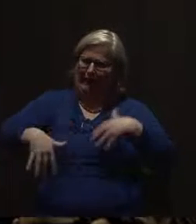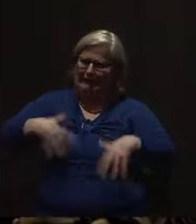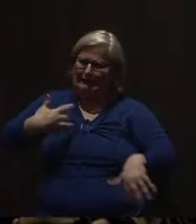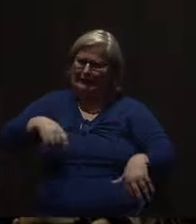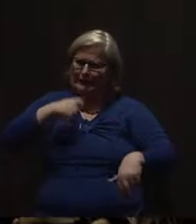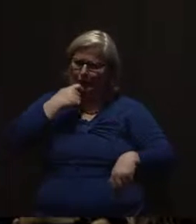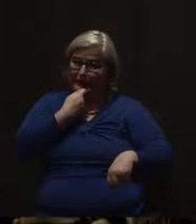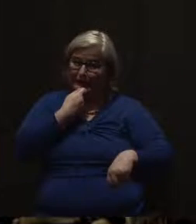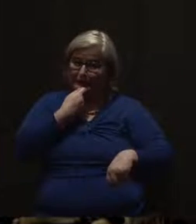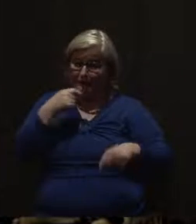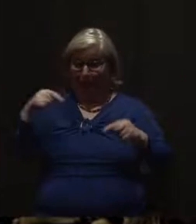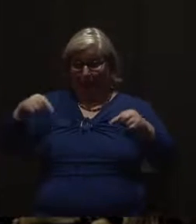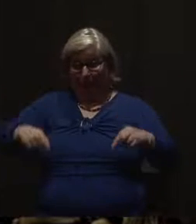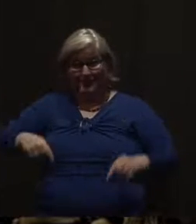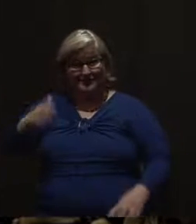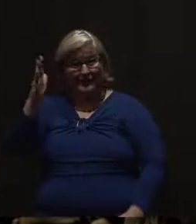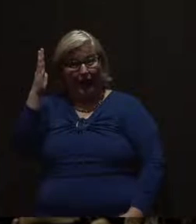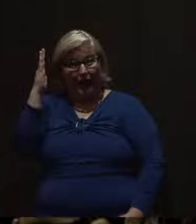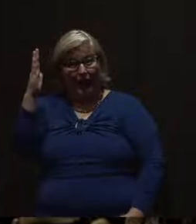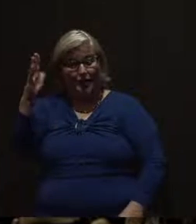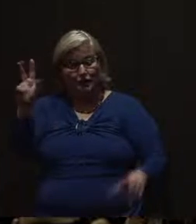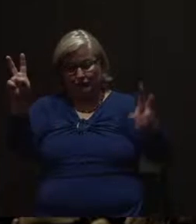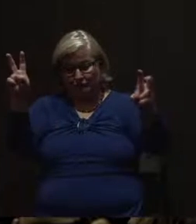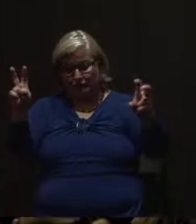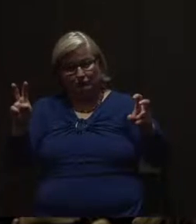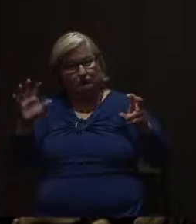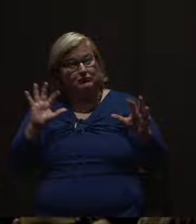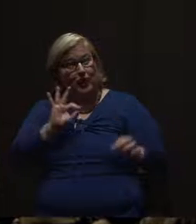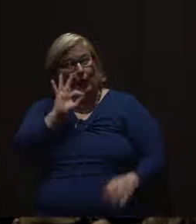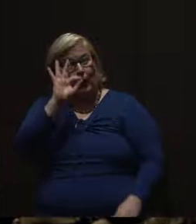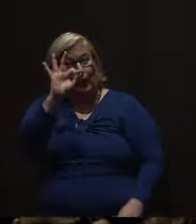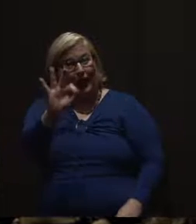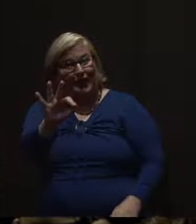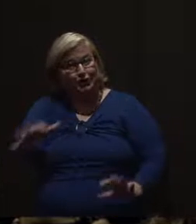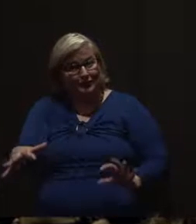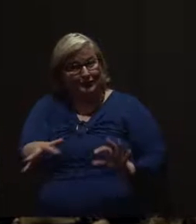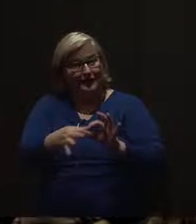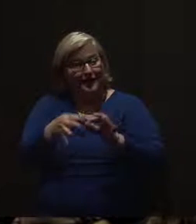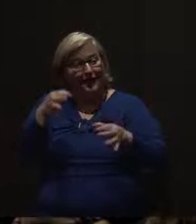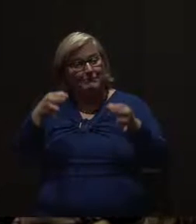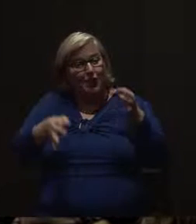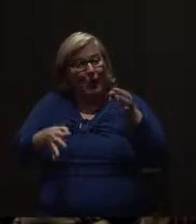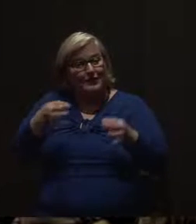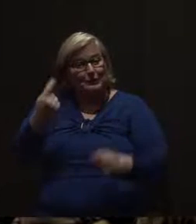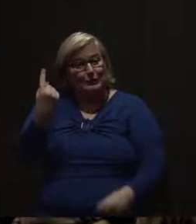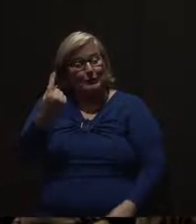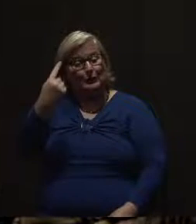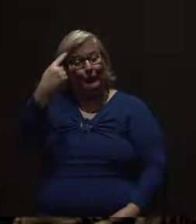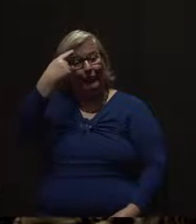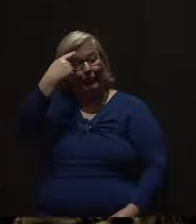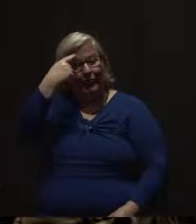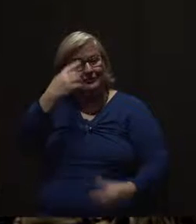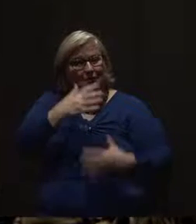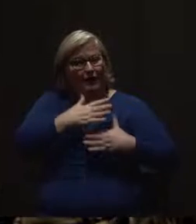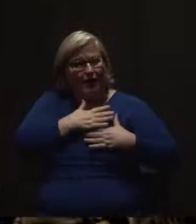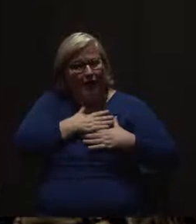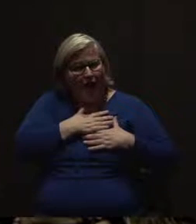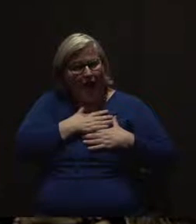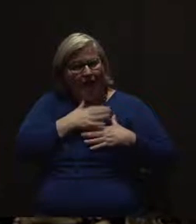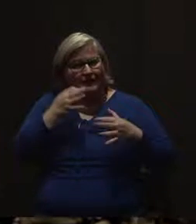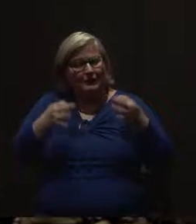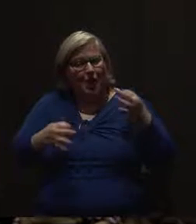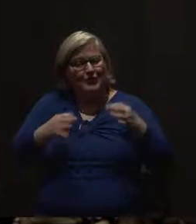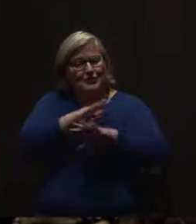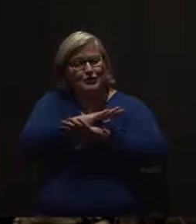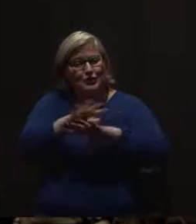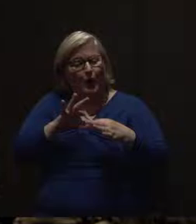questions about politics. Who believes that love and politics shouldn't go together? We've seen it before